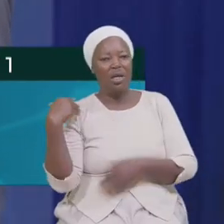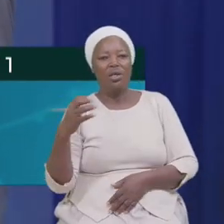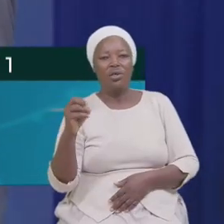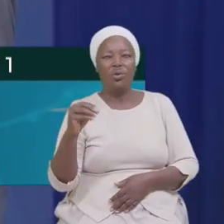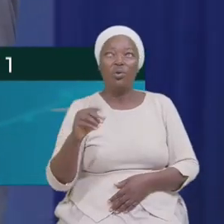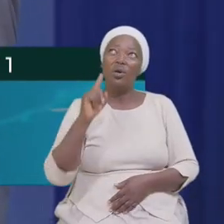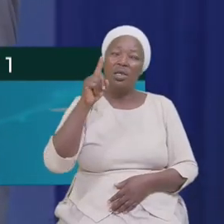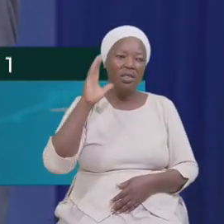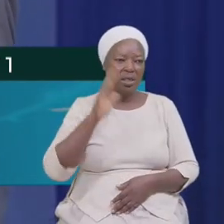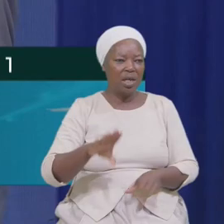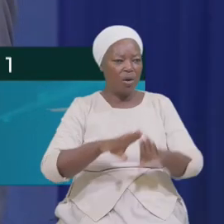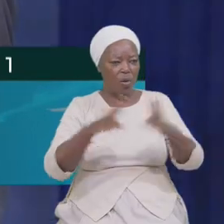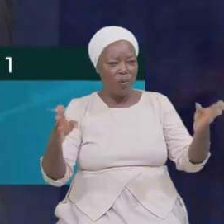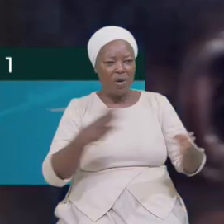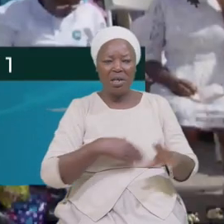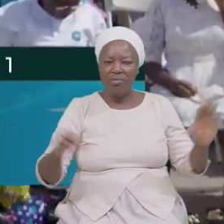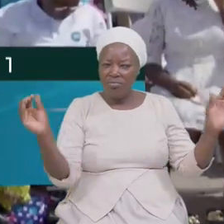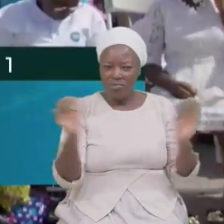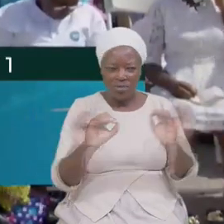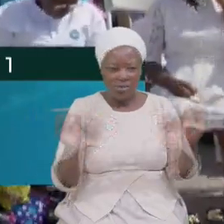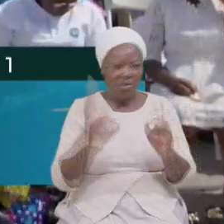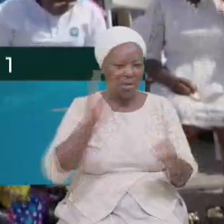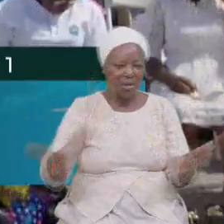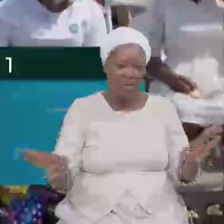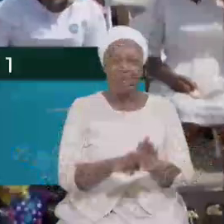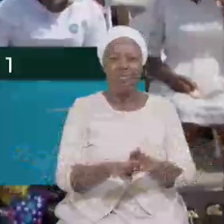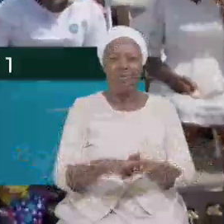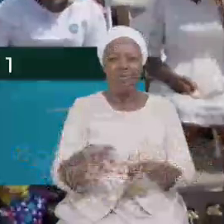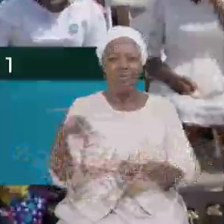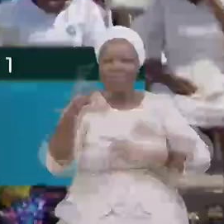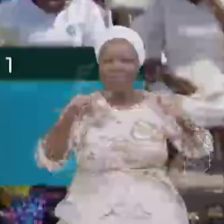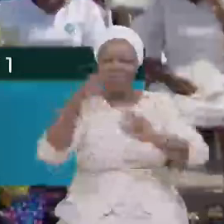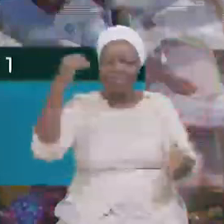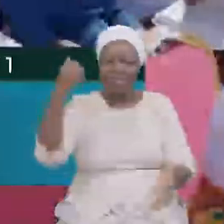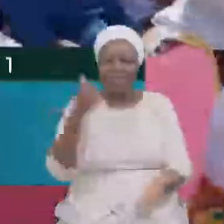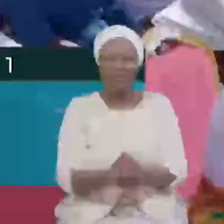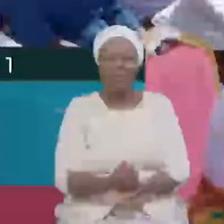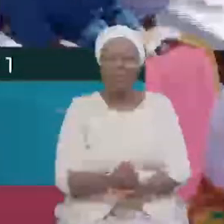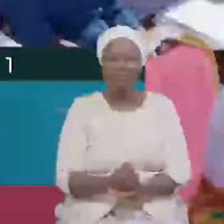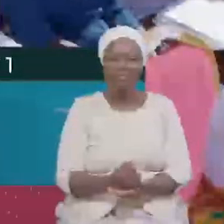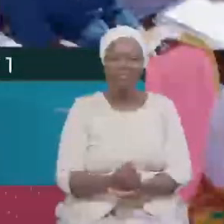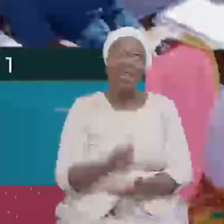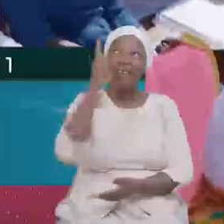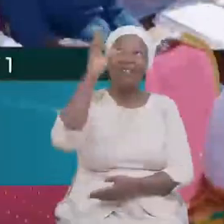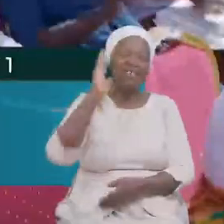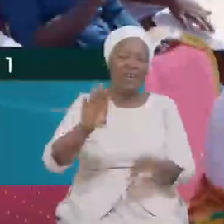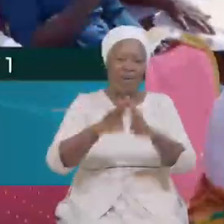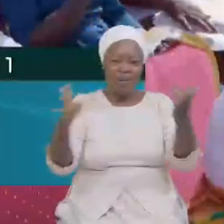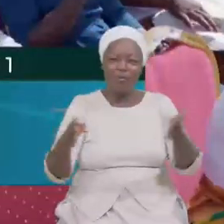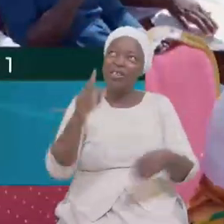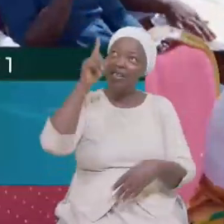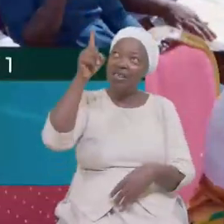and none shall shut. You didn't say good amen to that one. He shall open. He